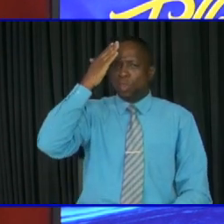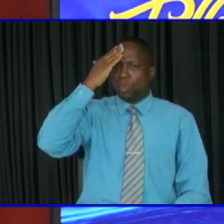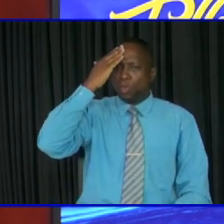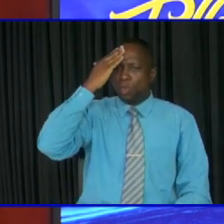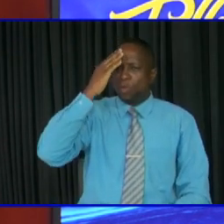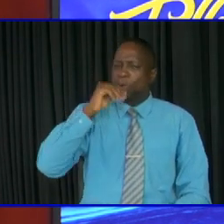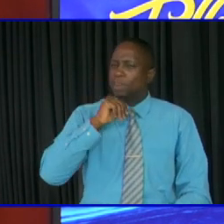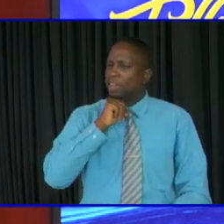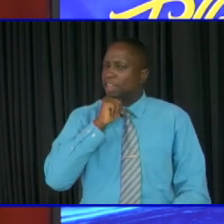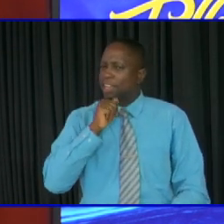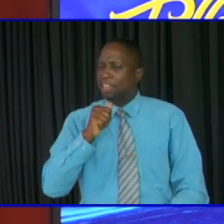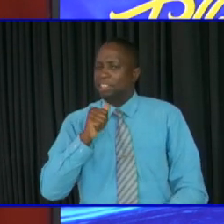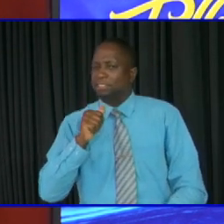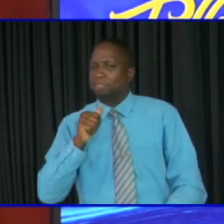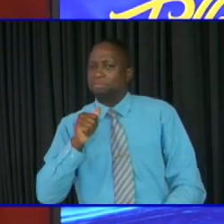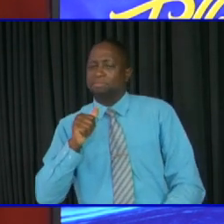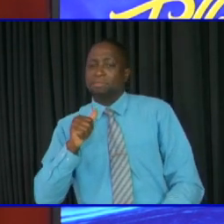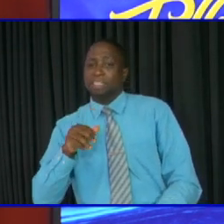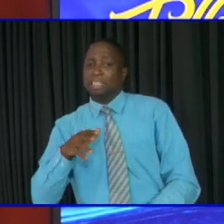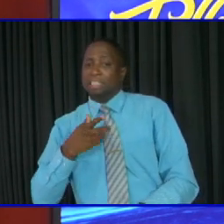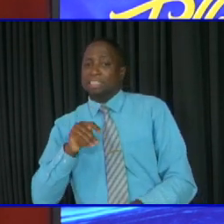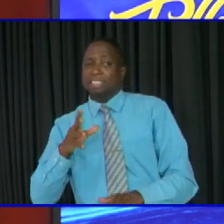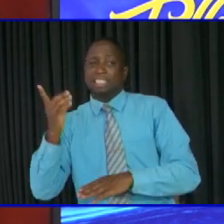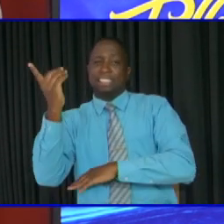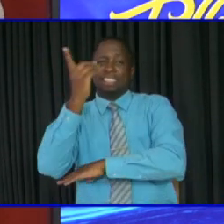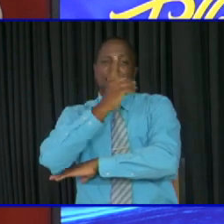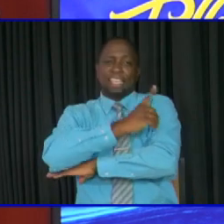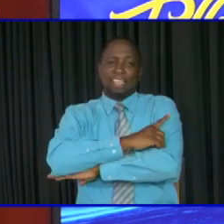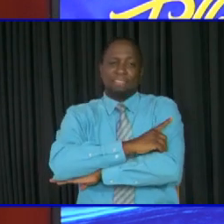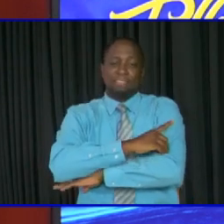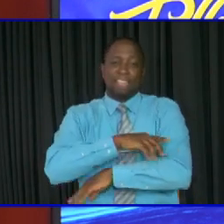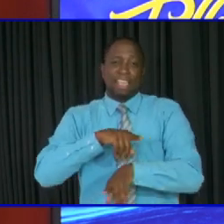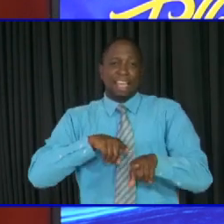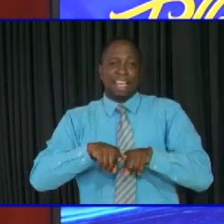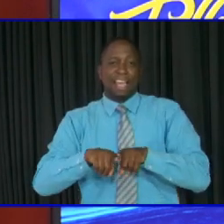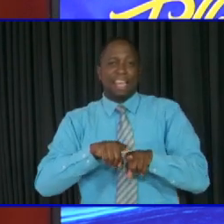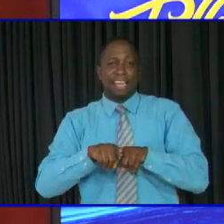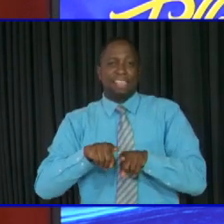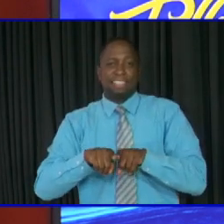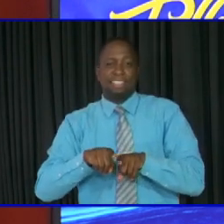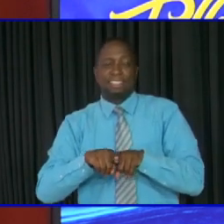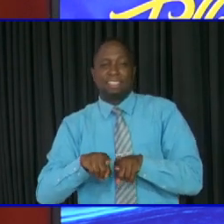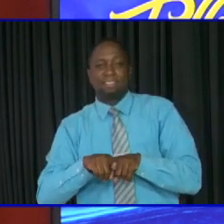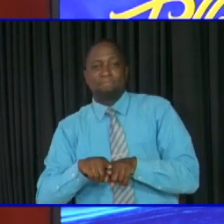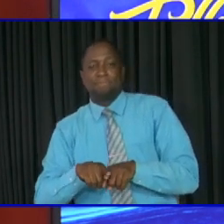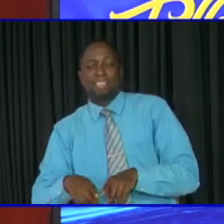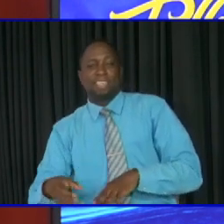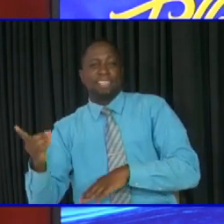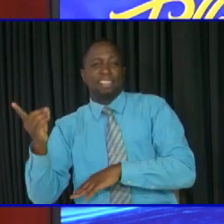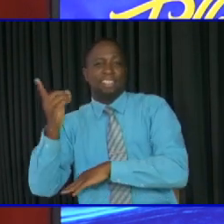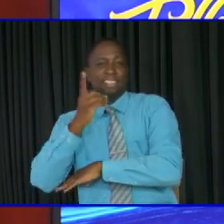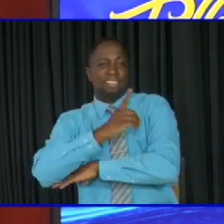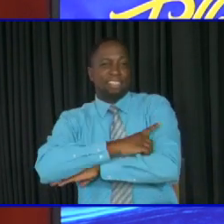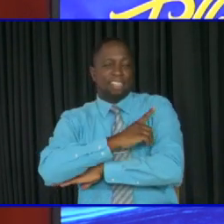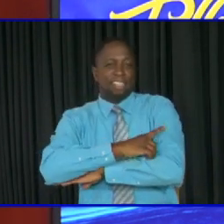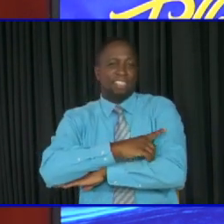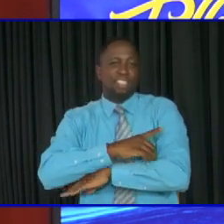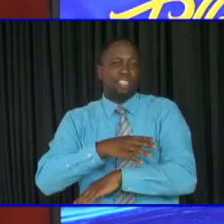Not the day, as spring shows that